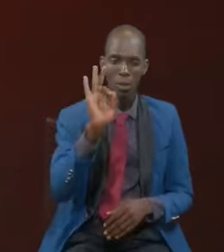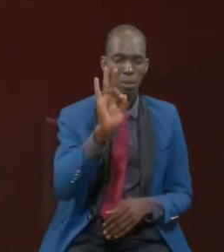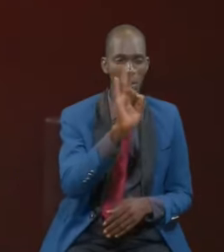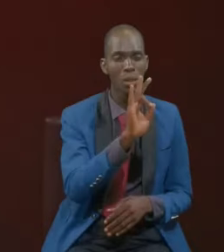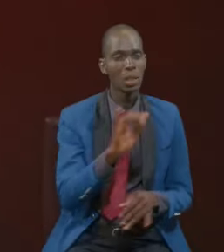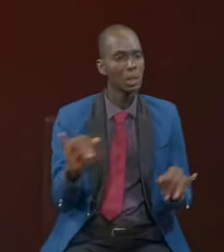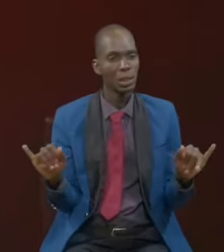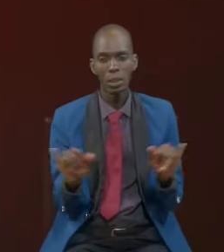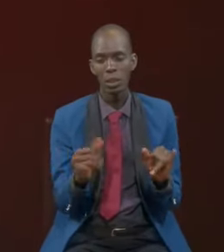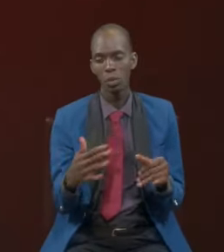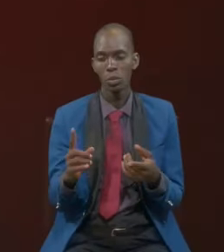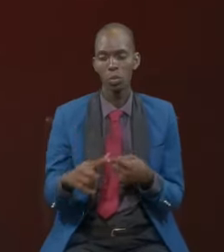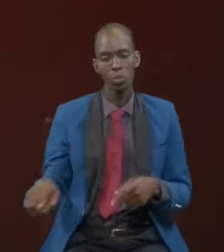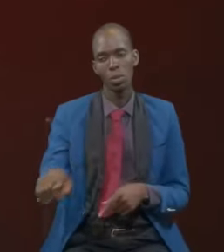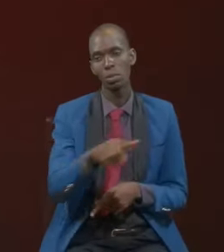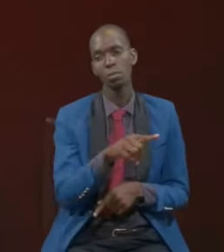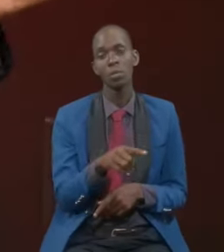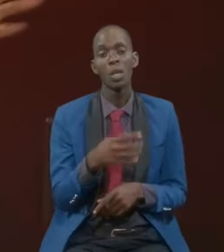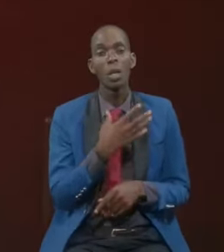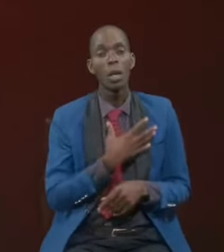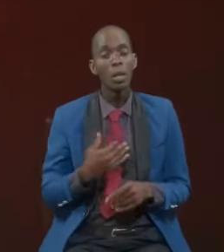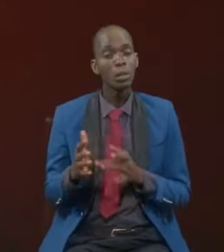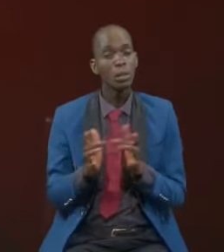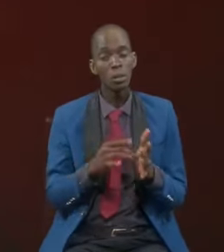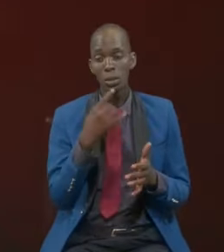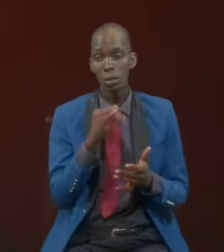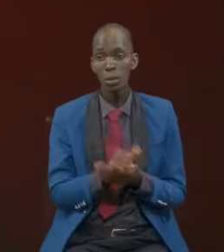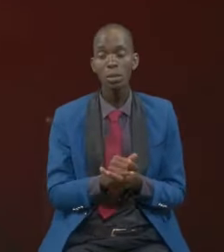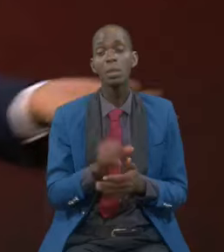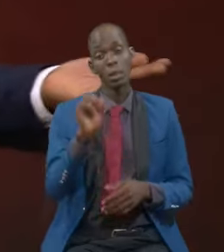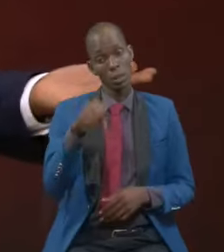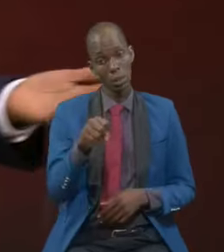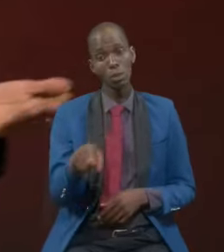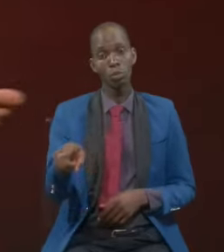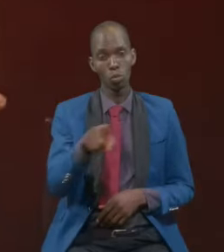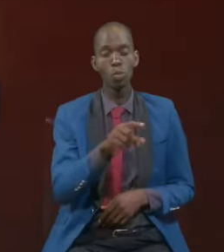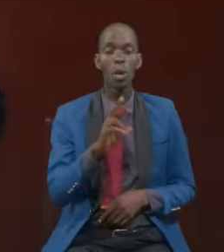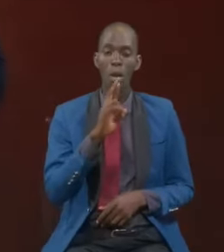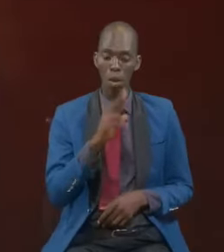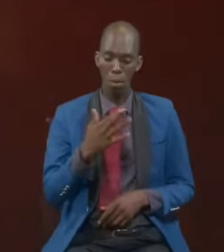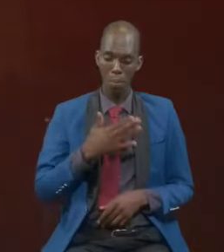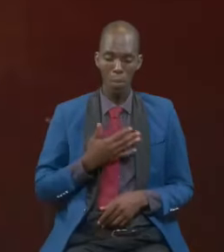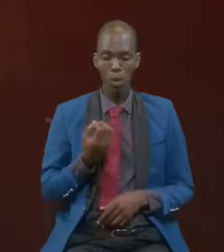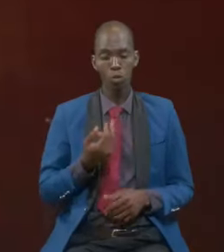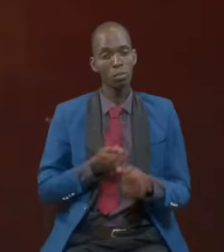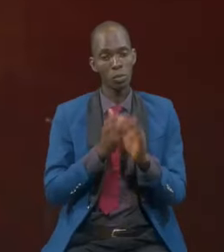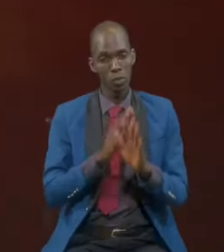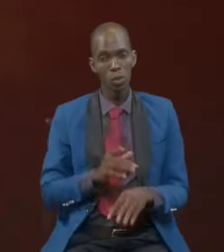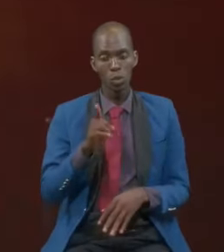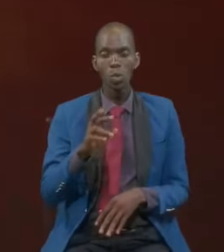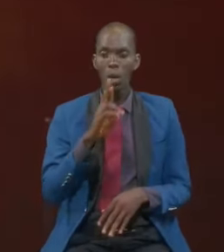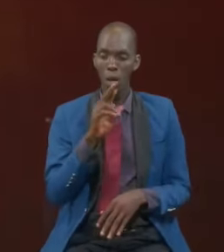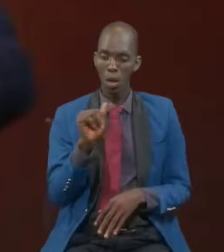thing unto them. And he said, yes, you are disciples. Yes, you are apostles. Understand this,